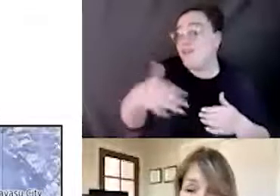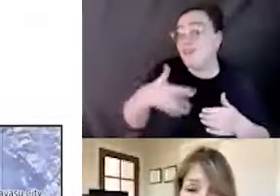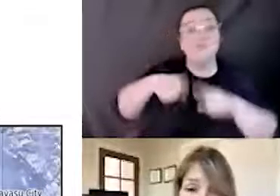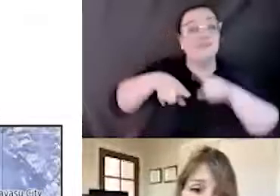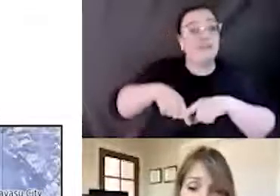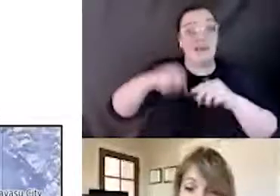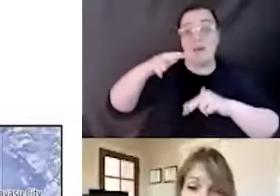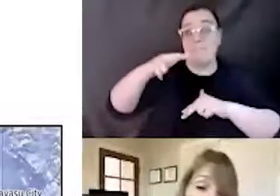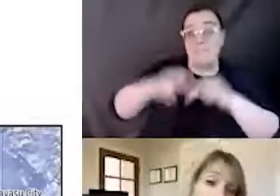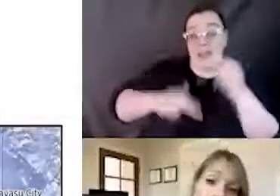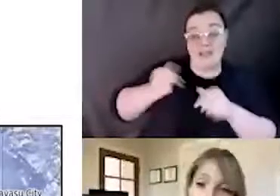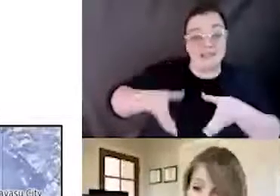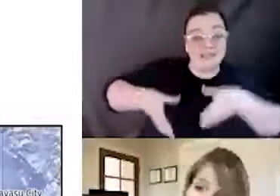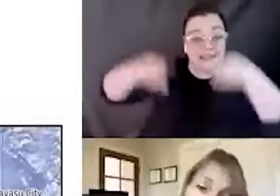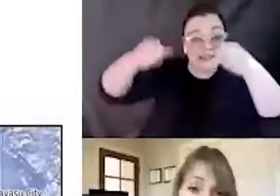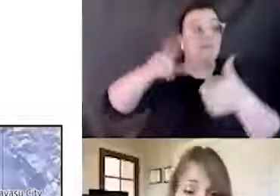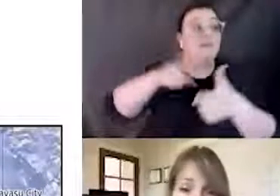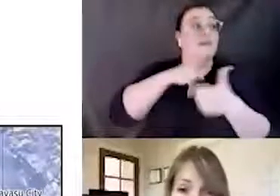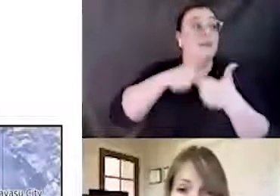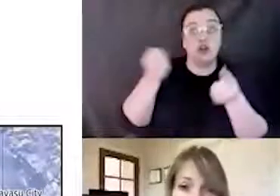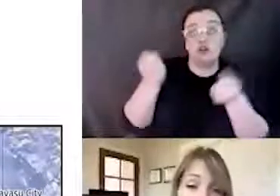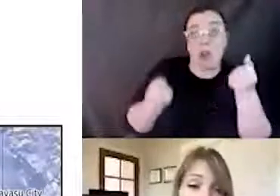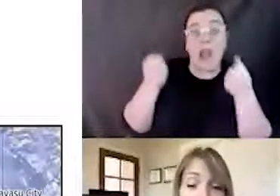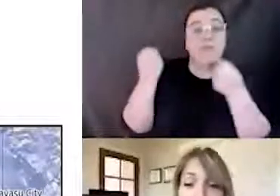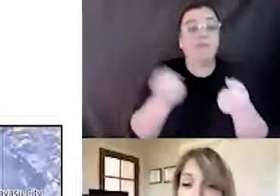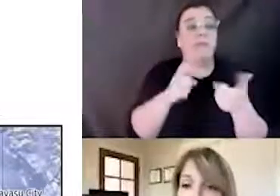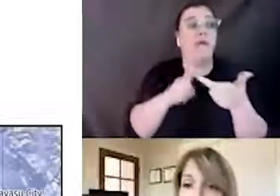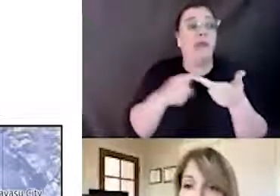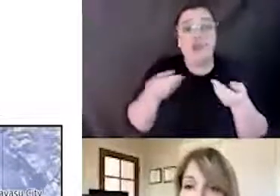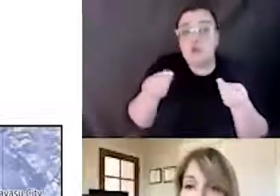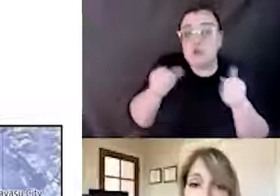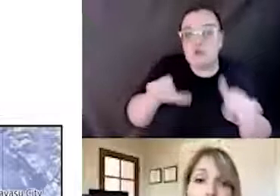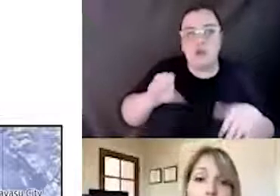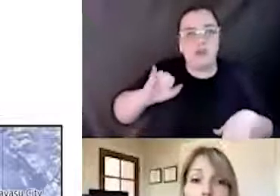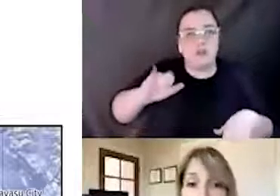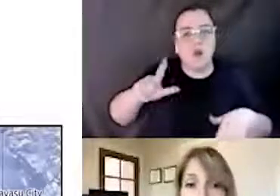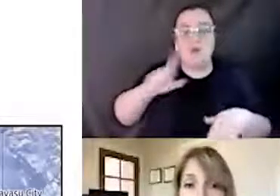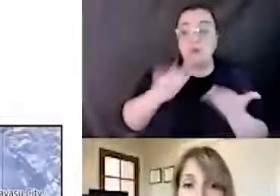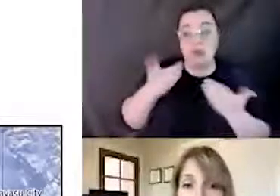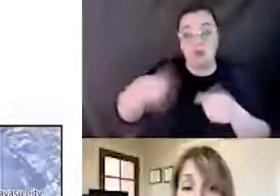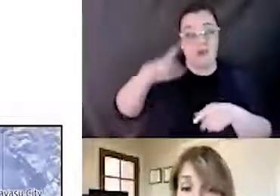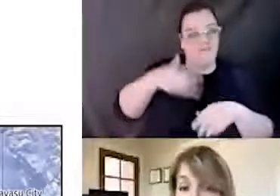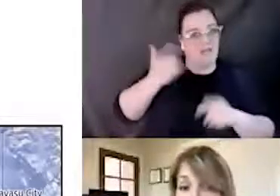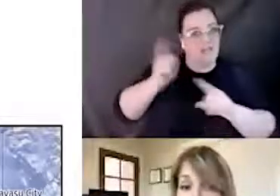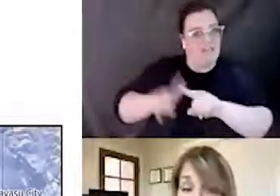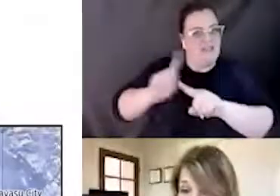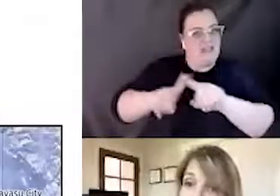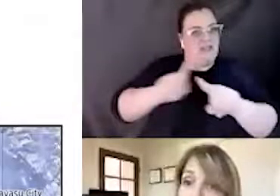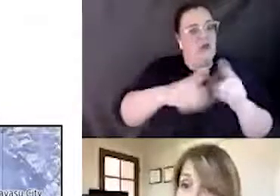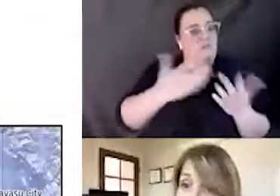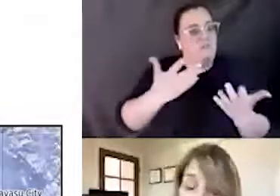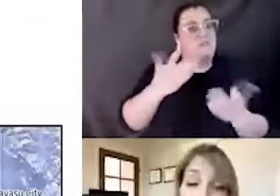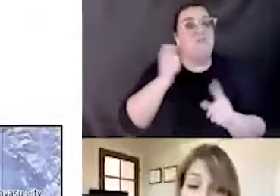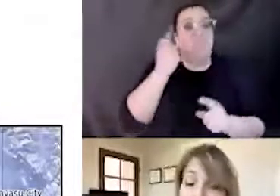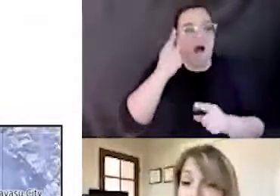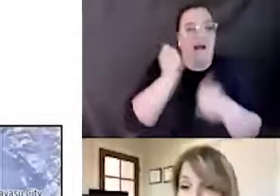soil is like under them, if they're in the car or not, right? So kind of people might experience different things, but everyone within that alerting area is going to